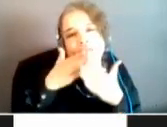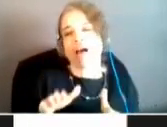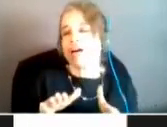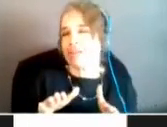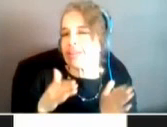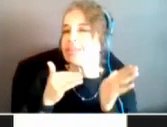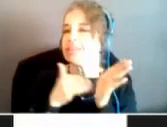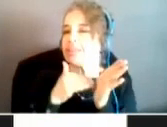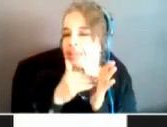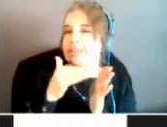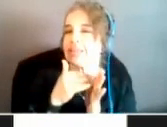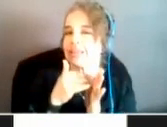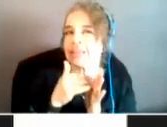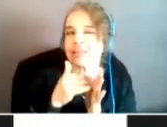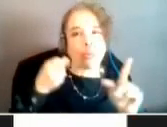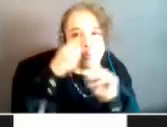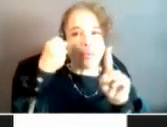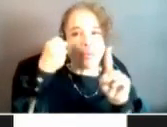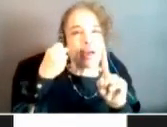are often a hidden population.